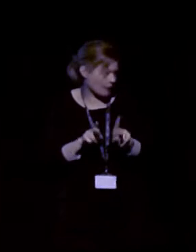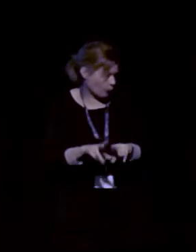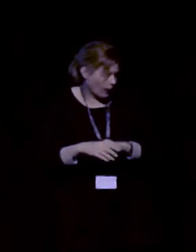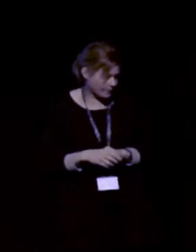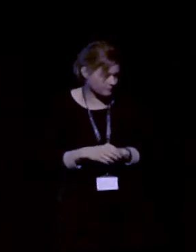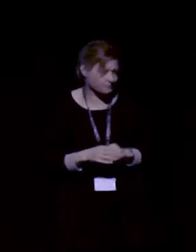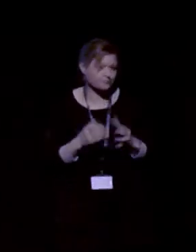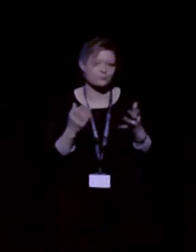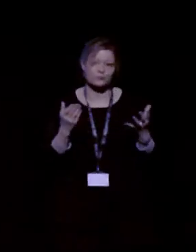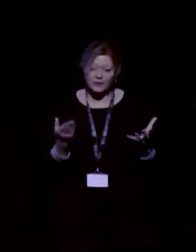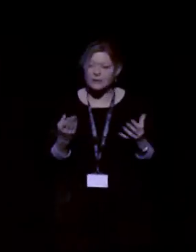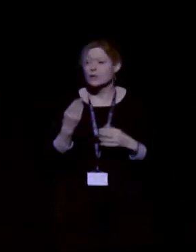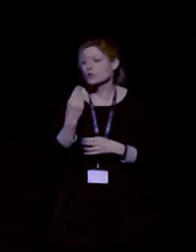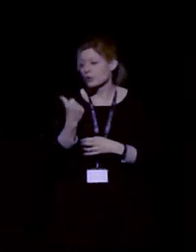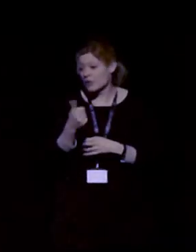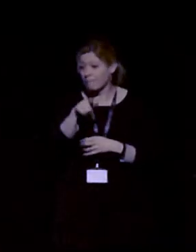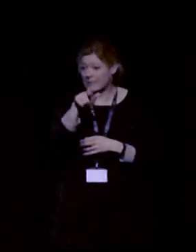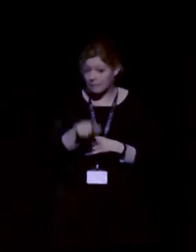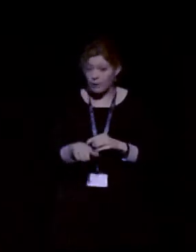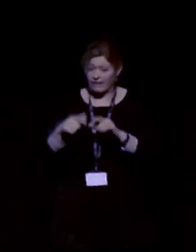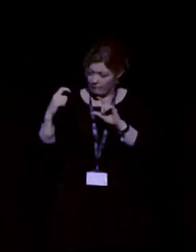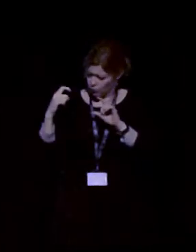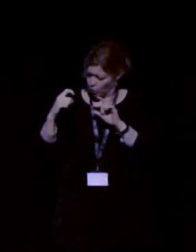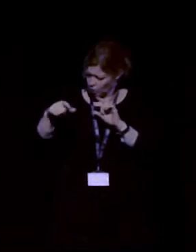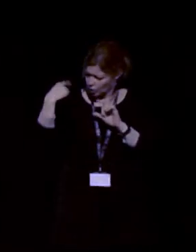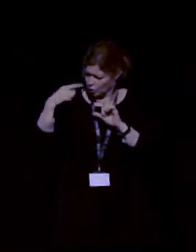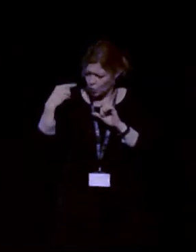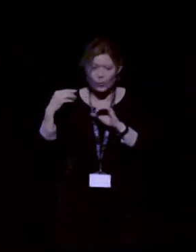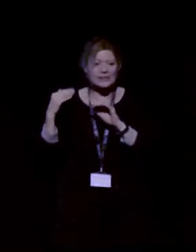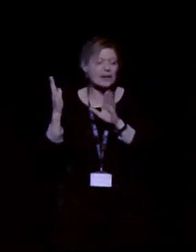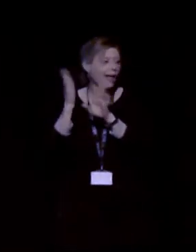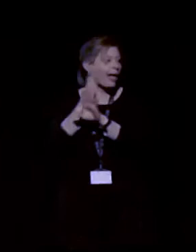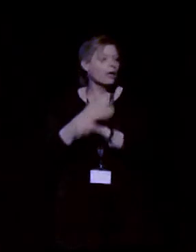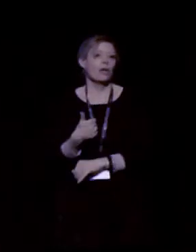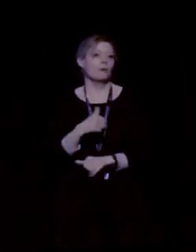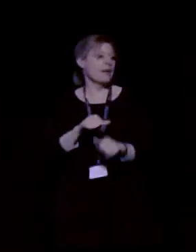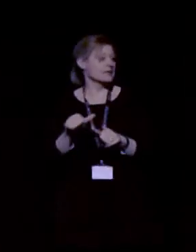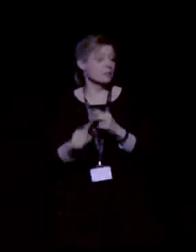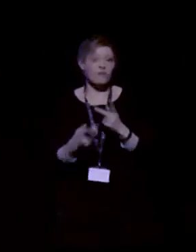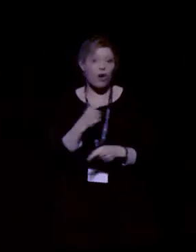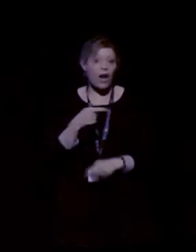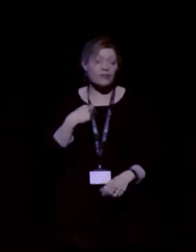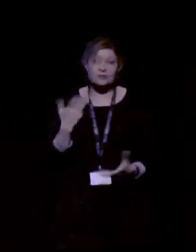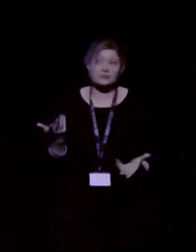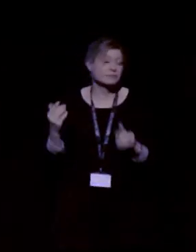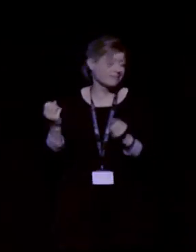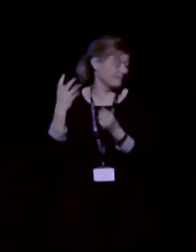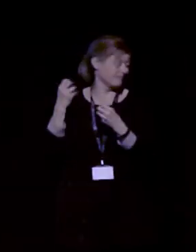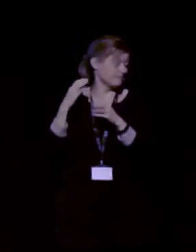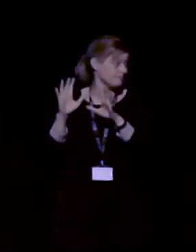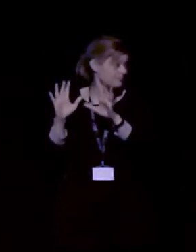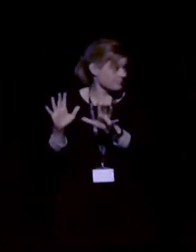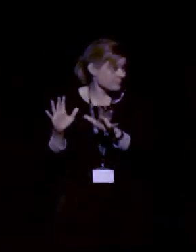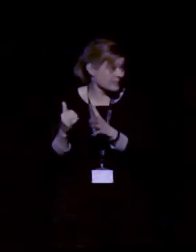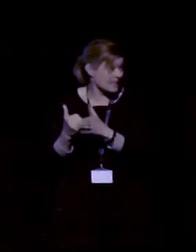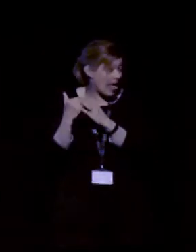give them a constant exposure to noise, it makes things better. For some people, it has no effect. And for some other people, it makes things worse. And we